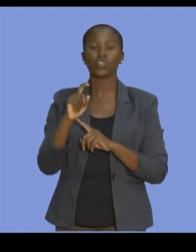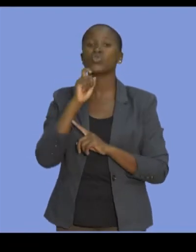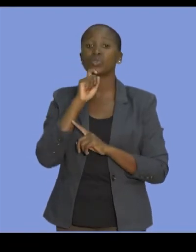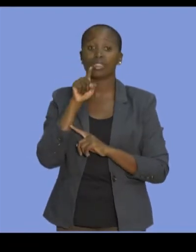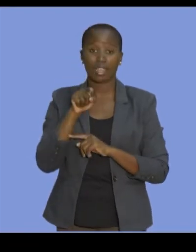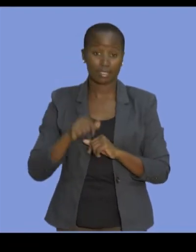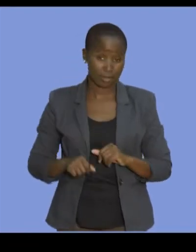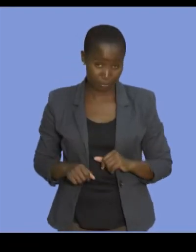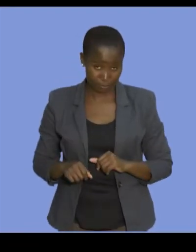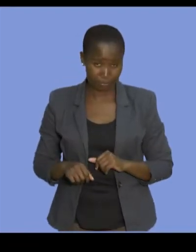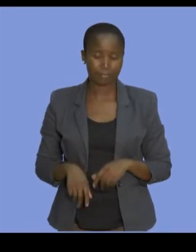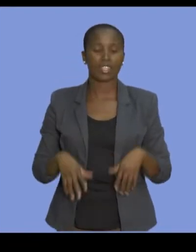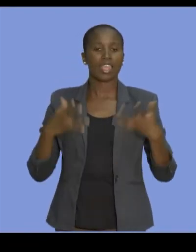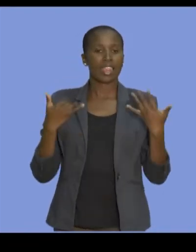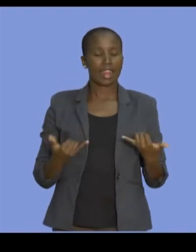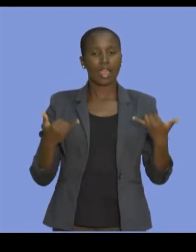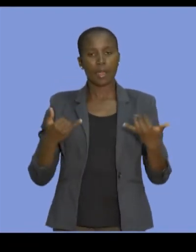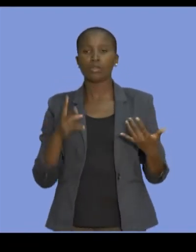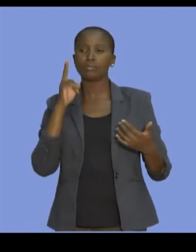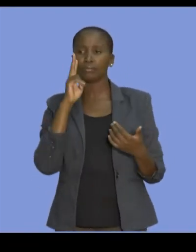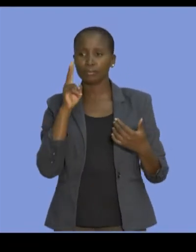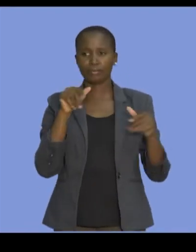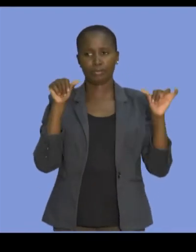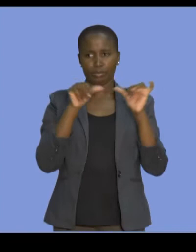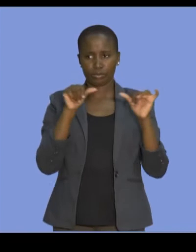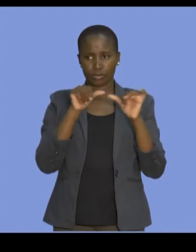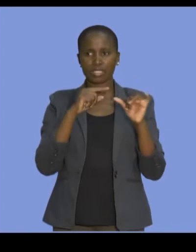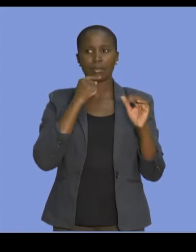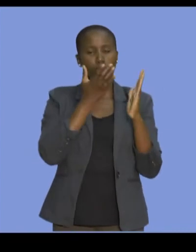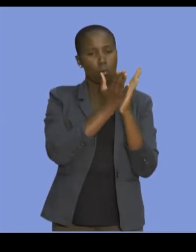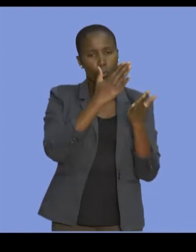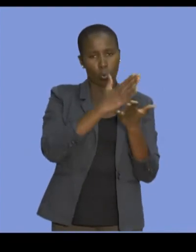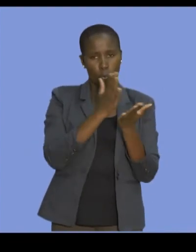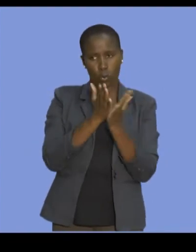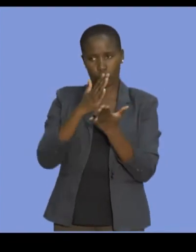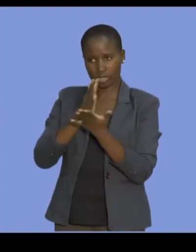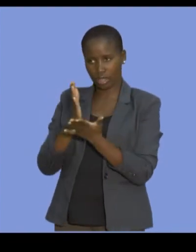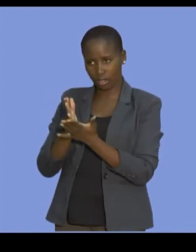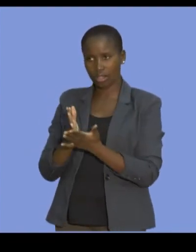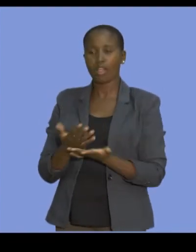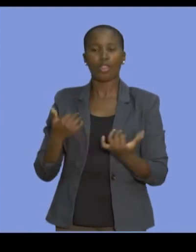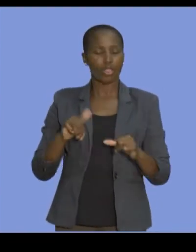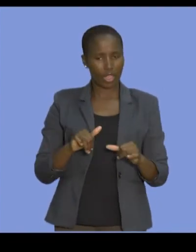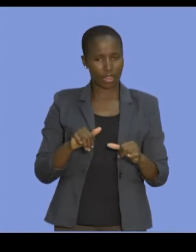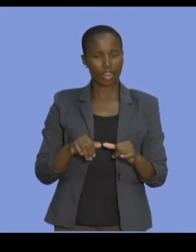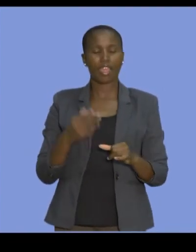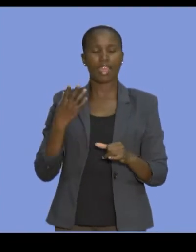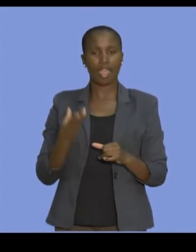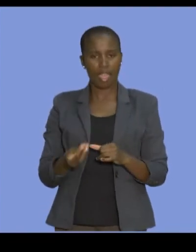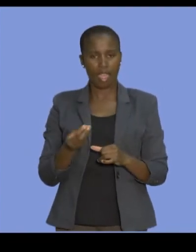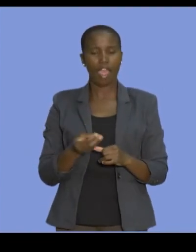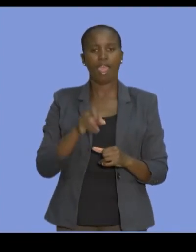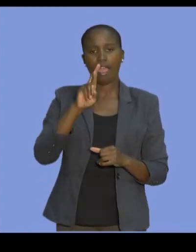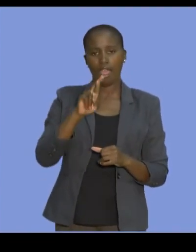this is our measure of dispersion, quartiles, average, measure of dispersion, range,